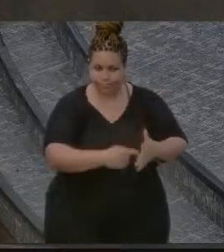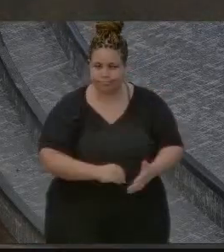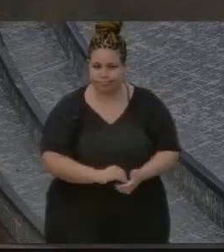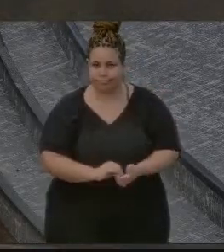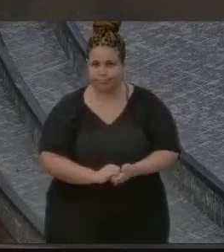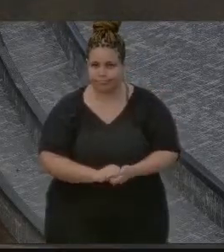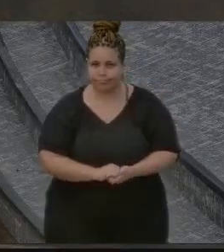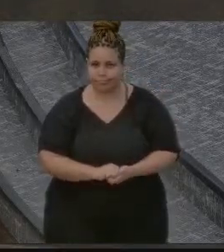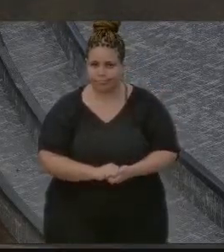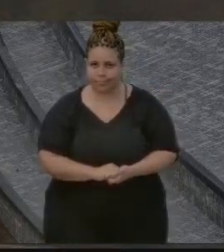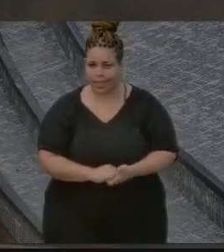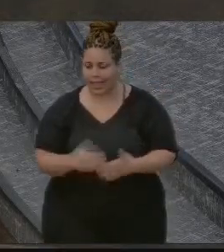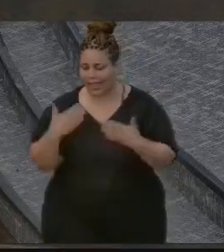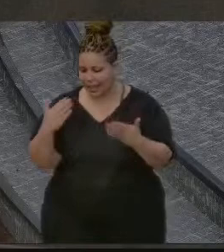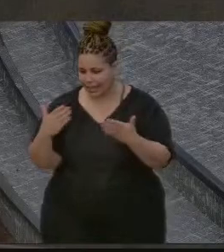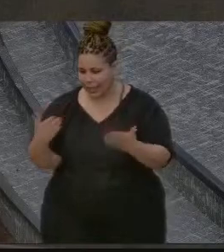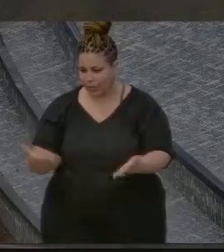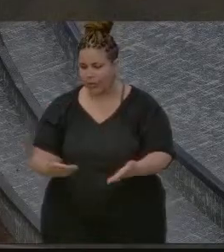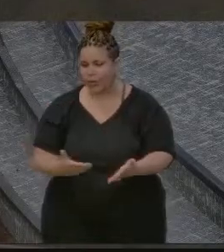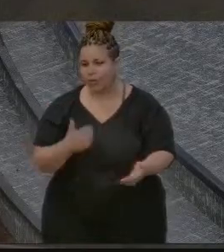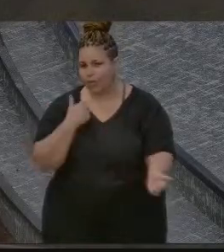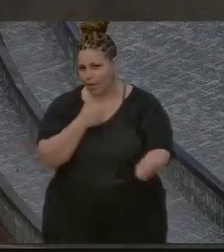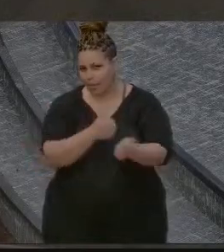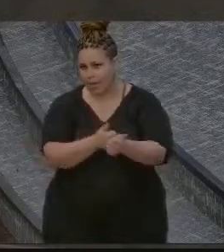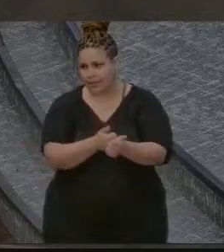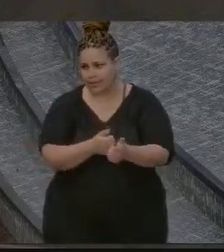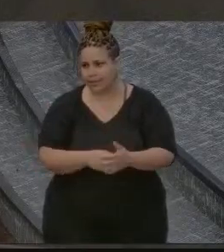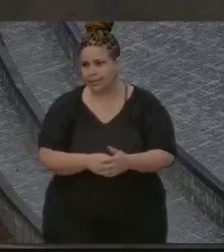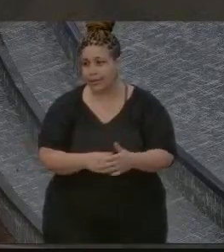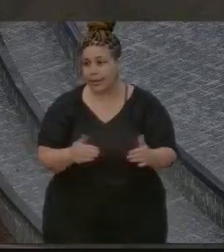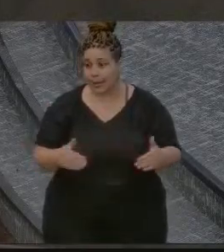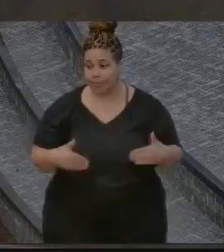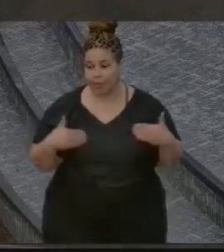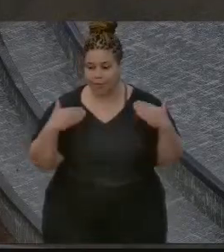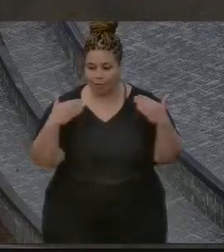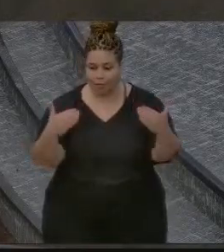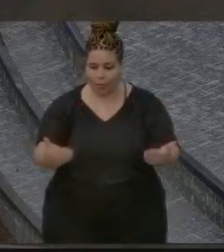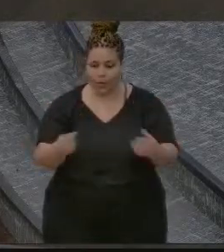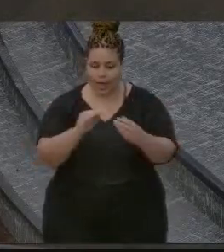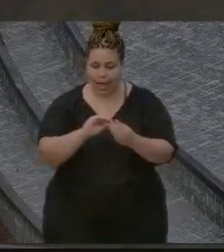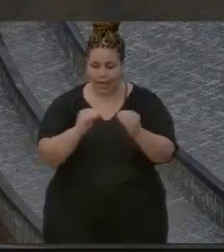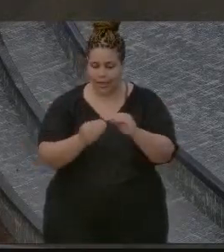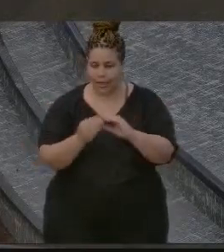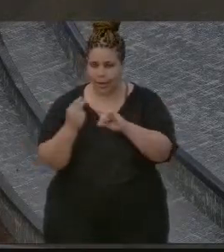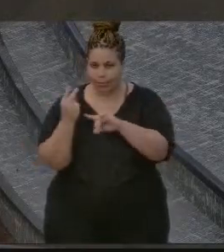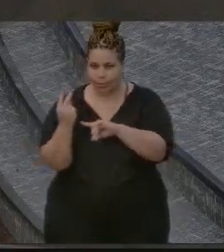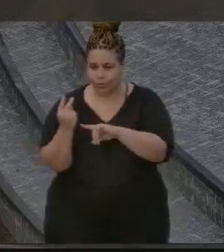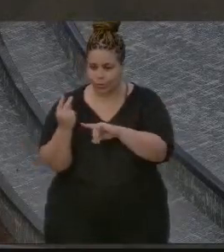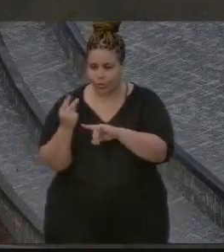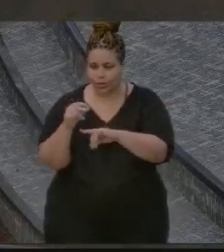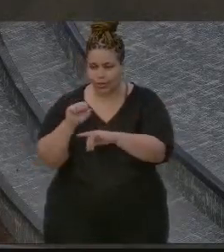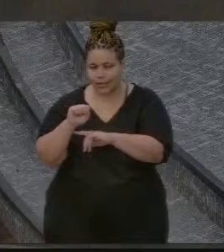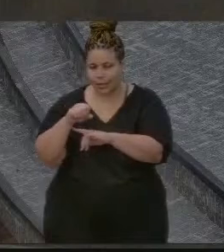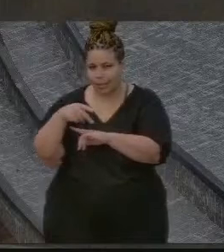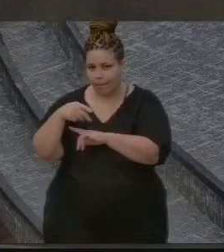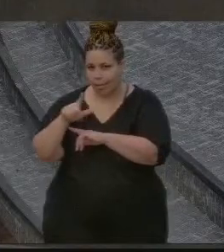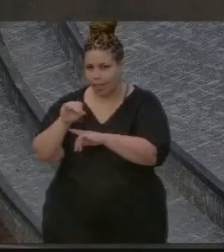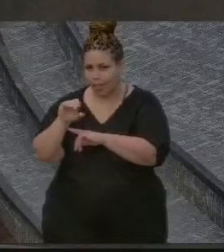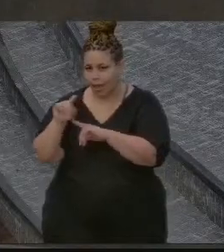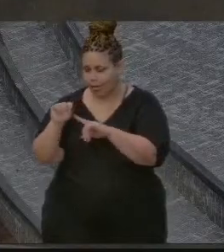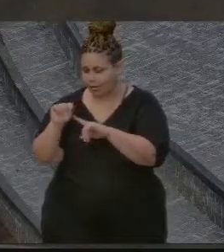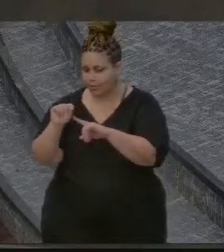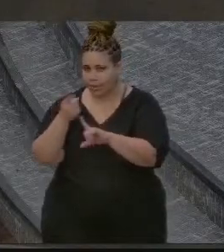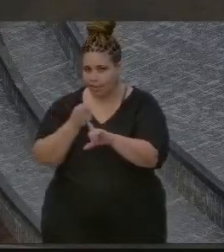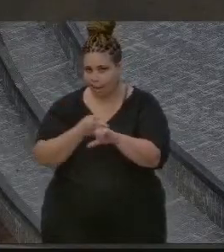All right, thank you so much for those updates. We will move forward to item 2, our SPLOS monthly report.